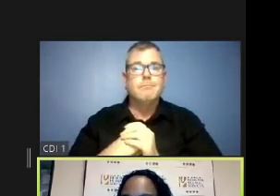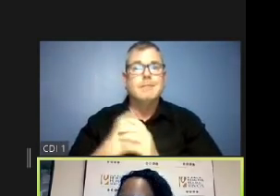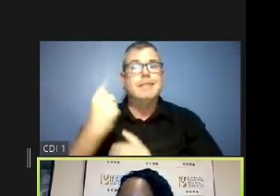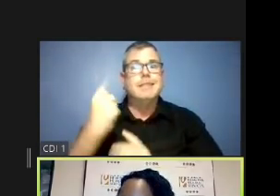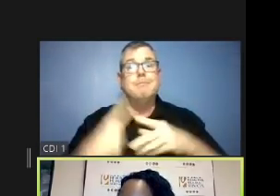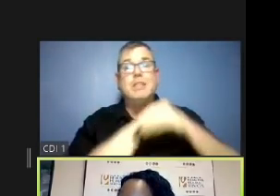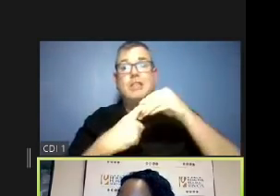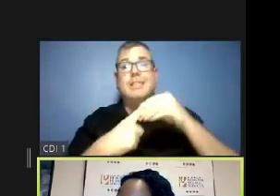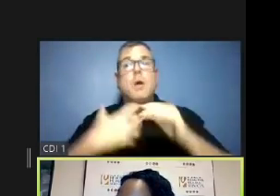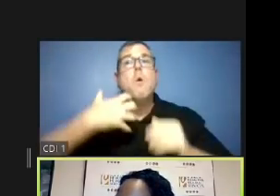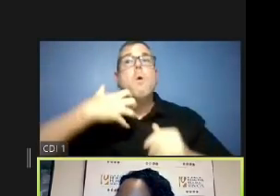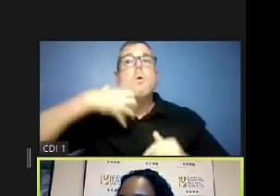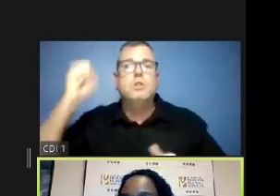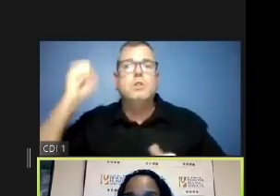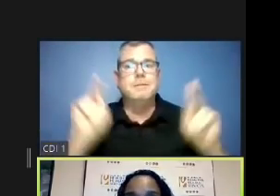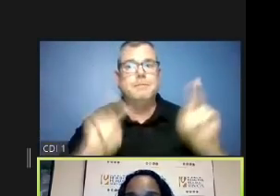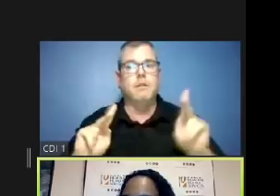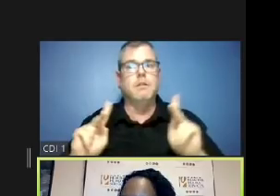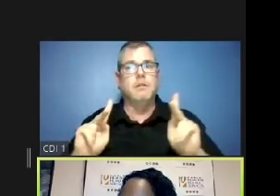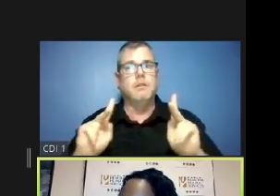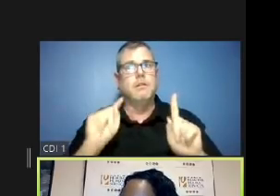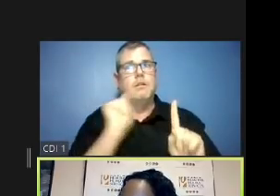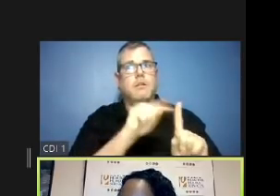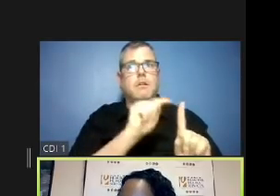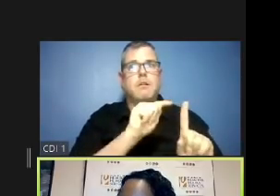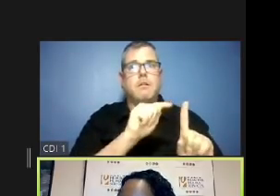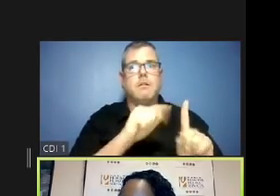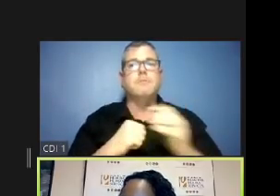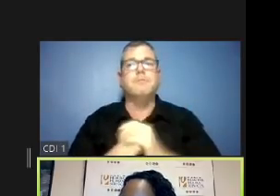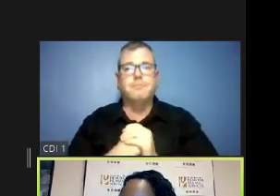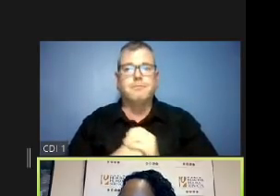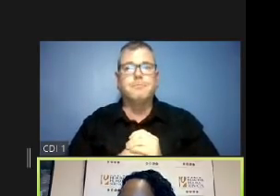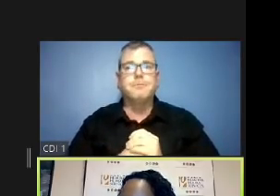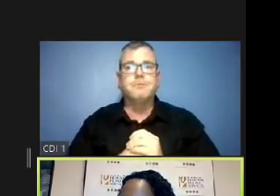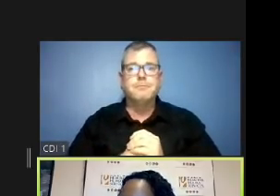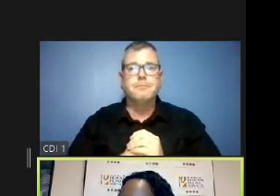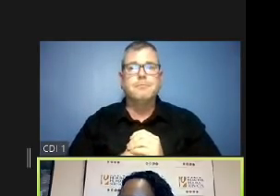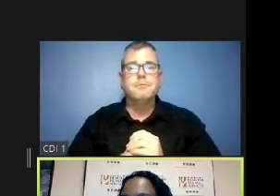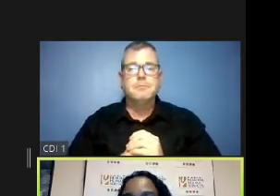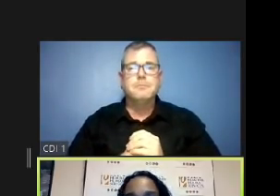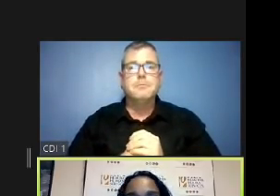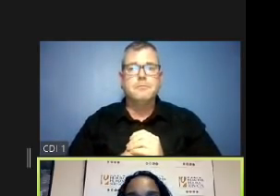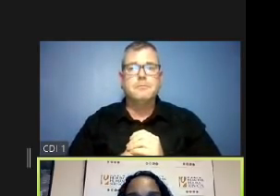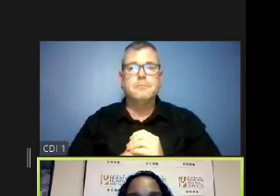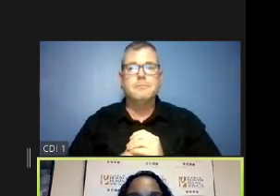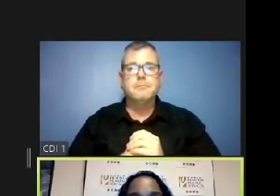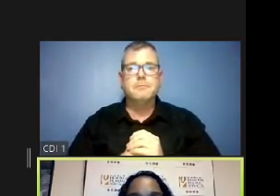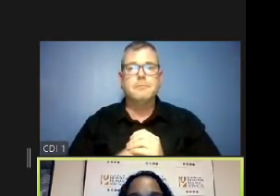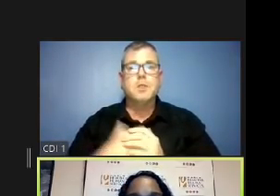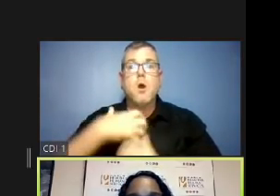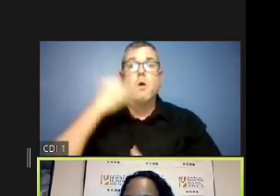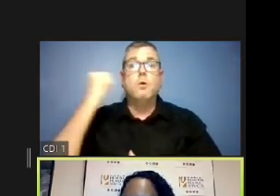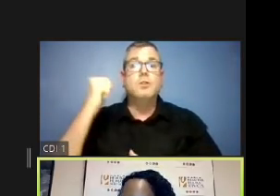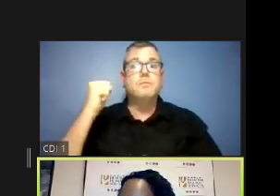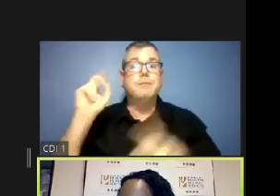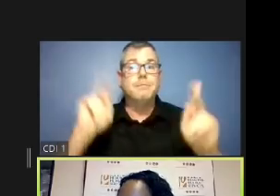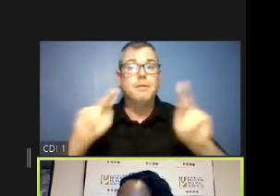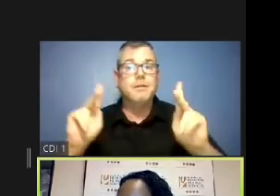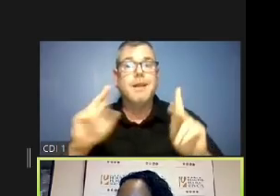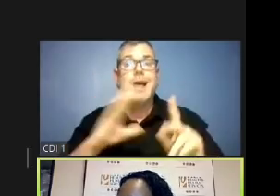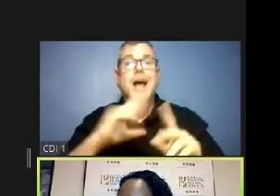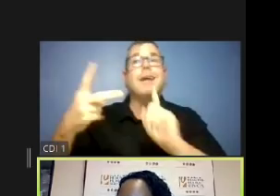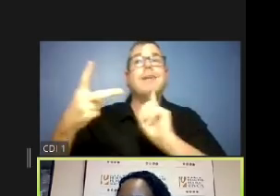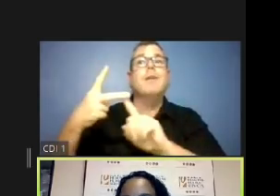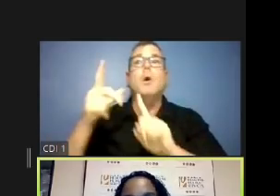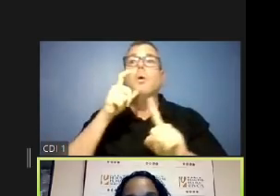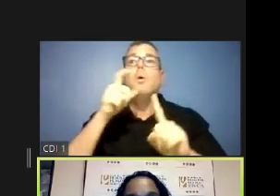currently focused on, along with our healthcare workers, to get the vaccine, have the access that they need.